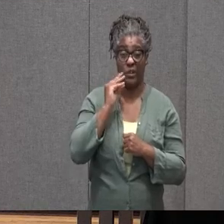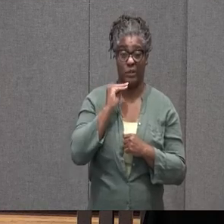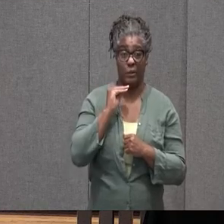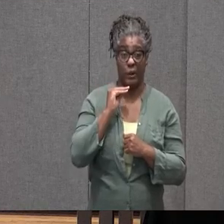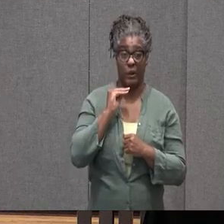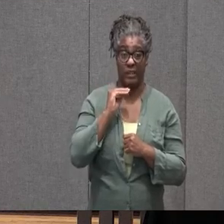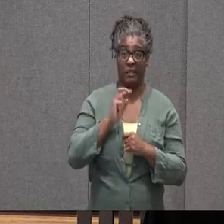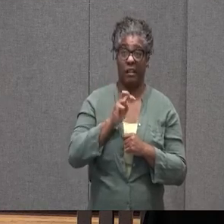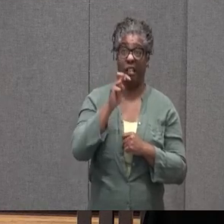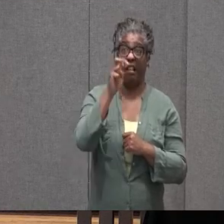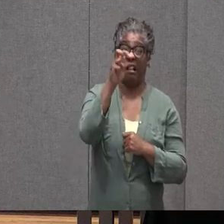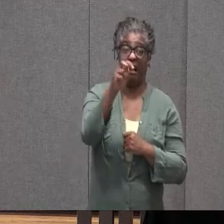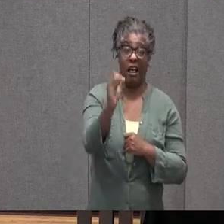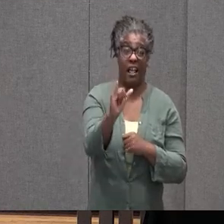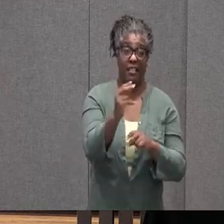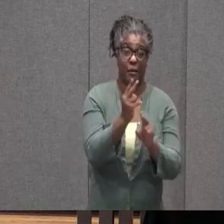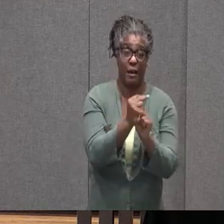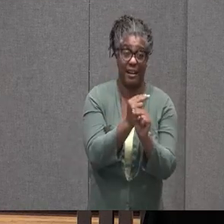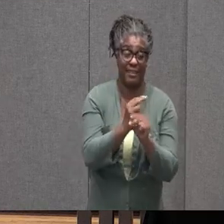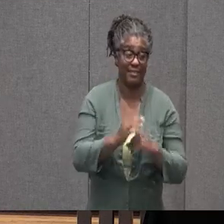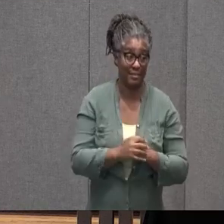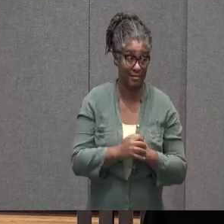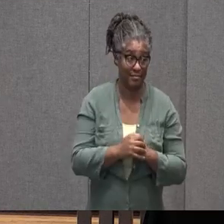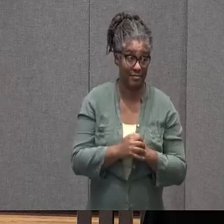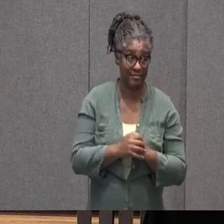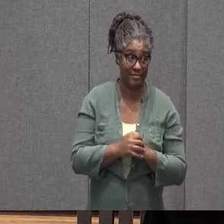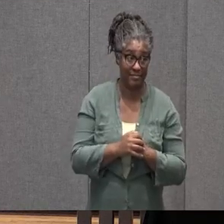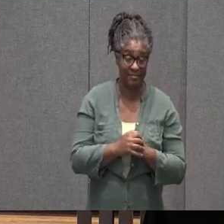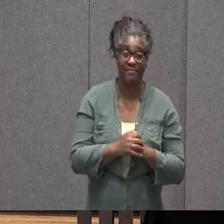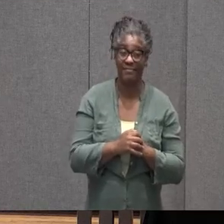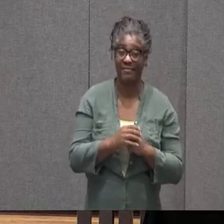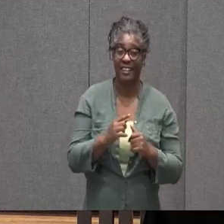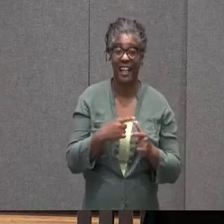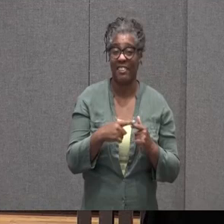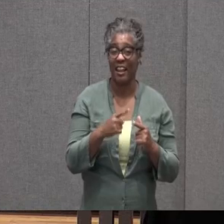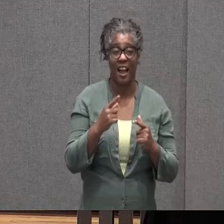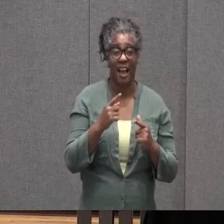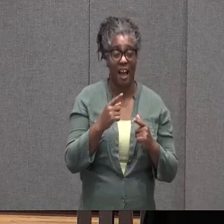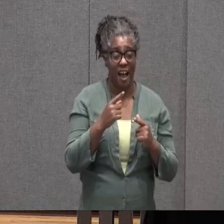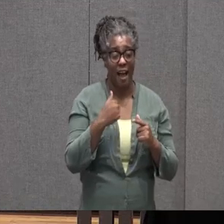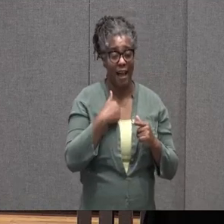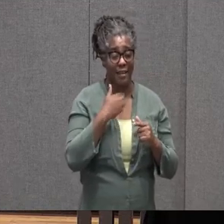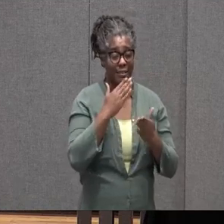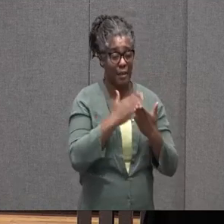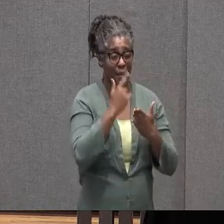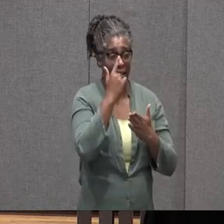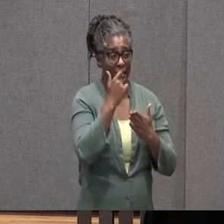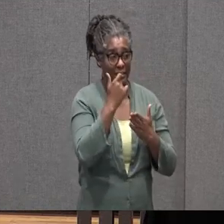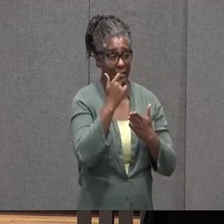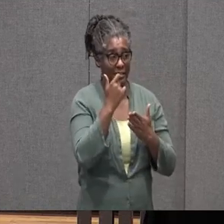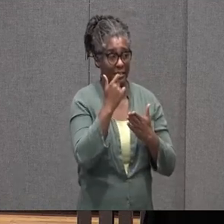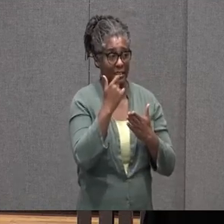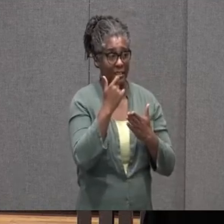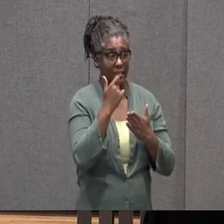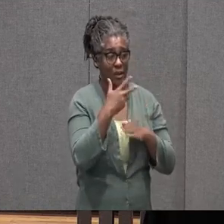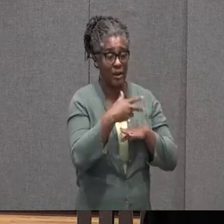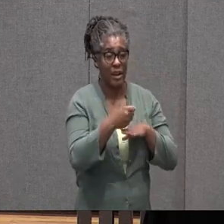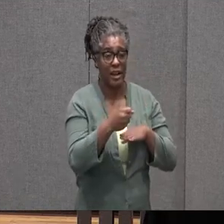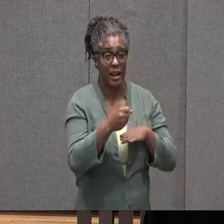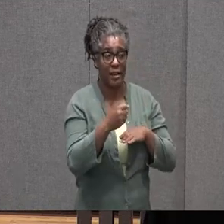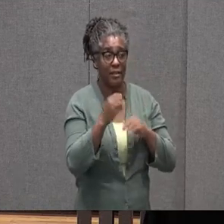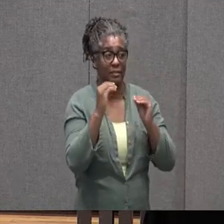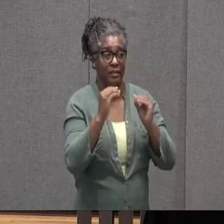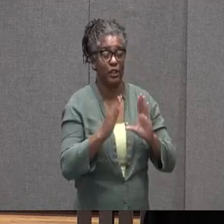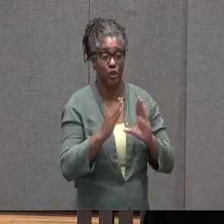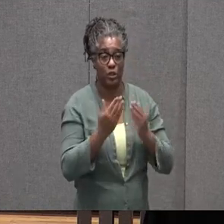then I got even more excited because I went through all my teacher supplies. Yeah. And I found some pencils and I wanted to